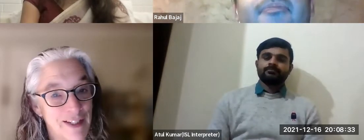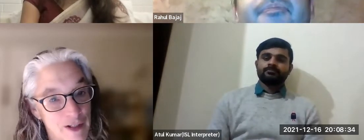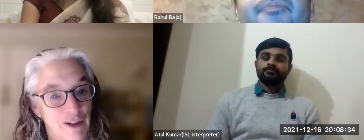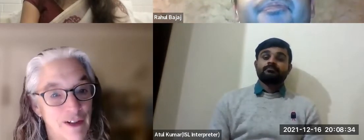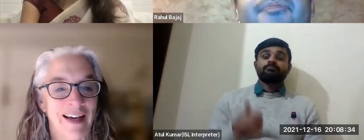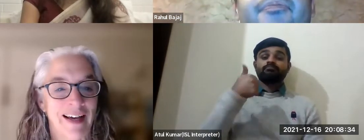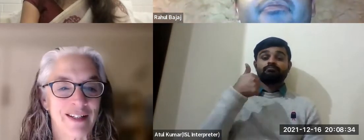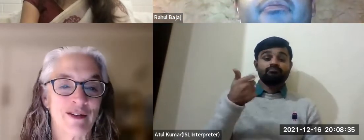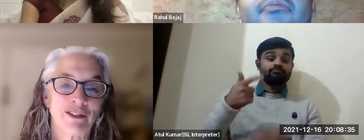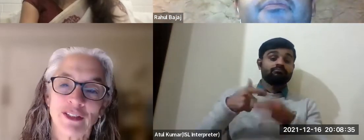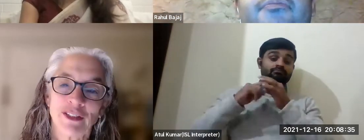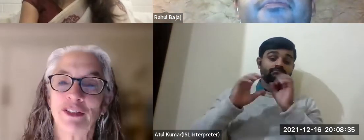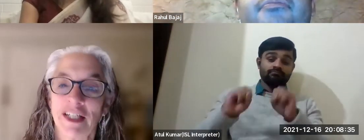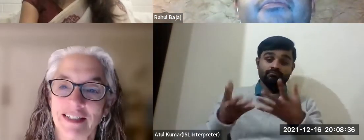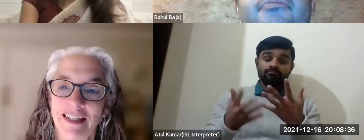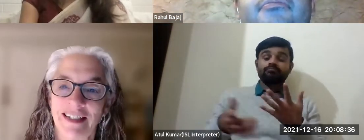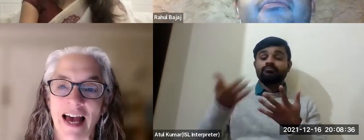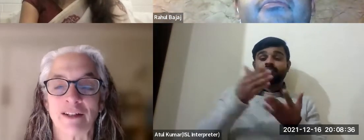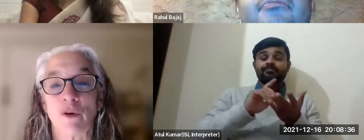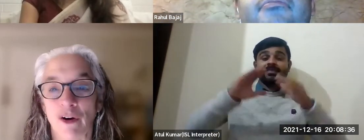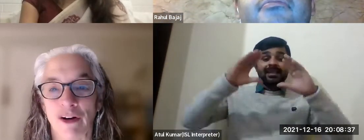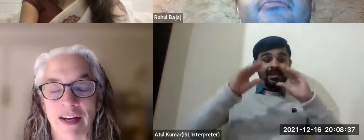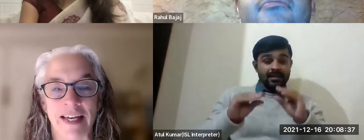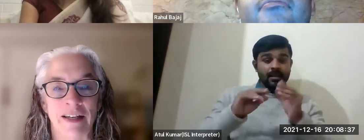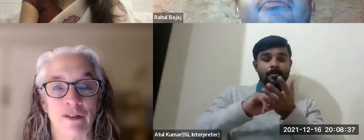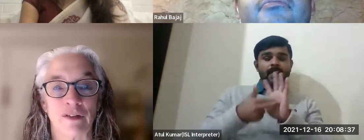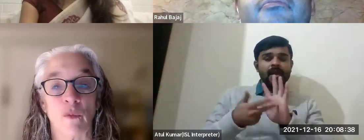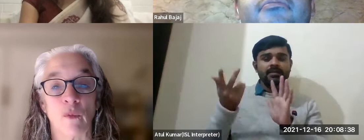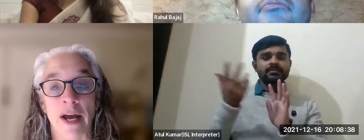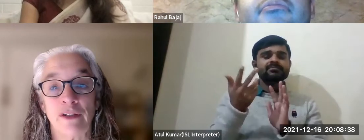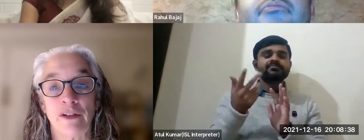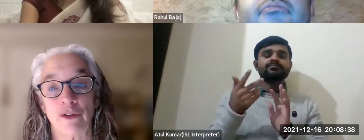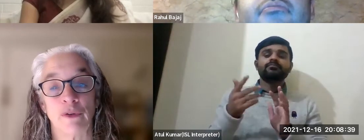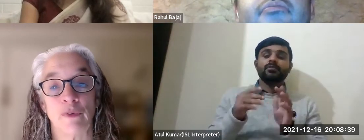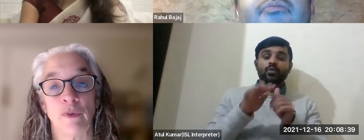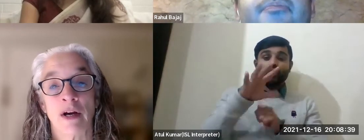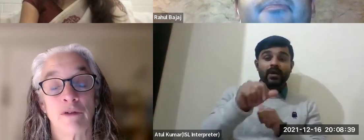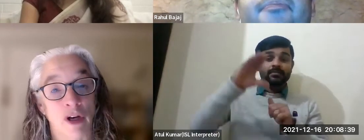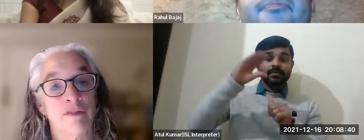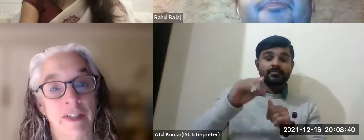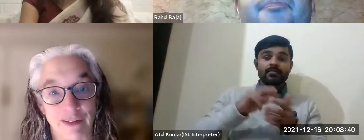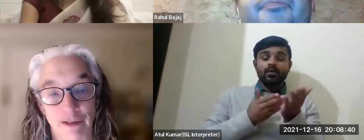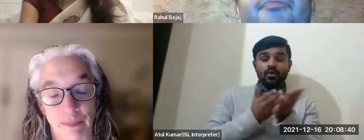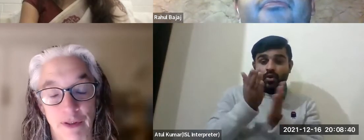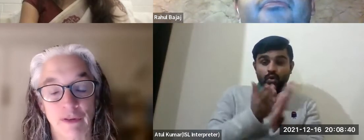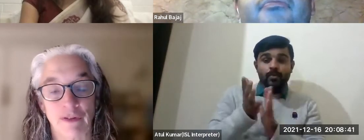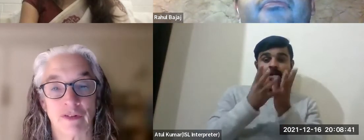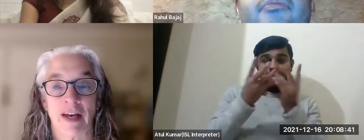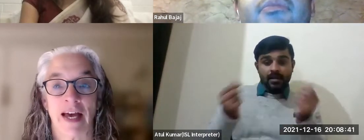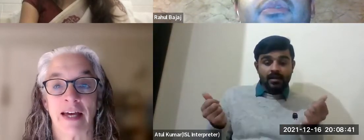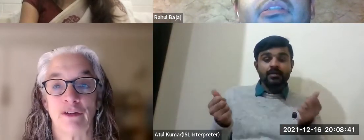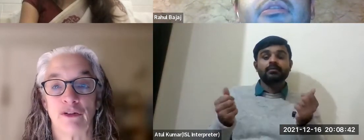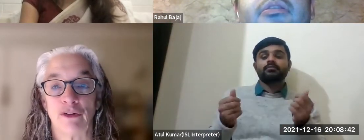Excellent place to start. Structured negotiation at its core is a way to resolve legal